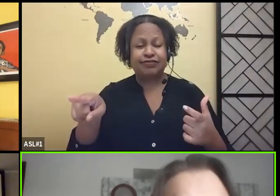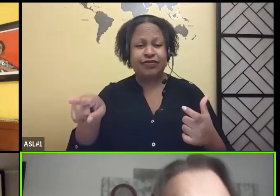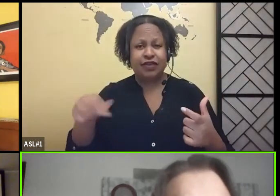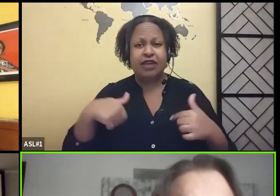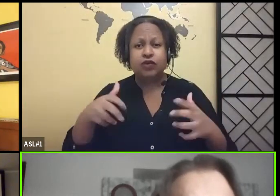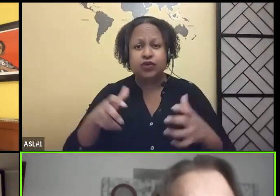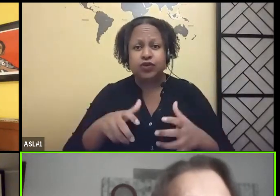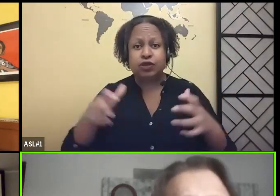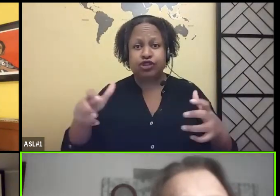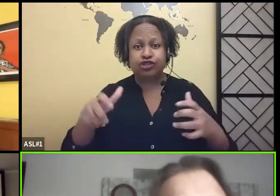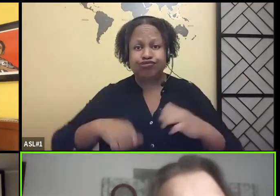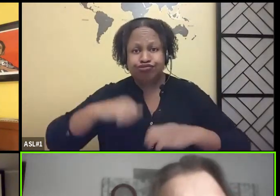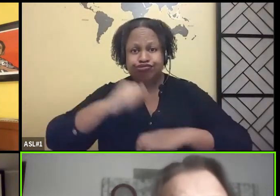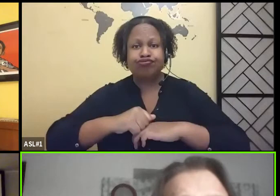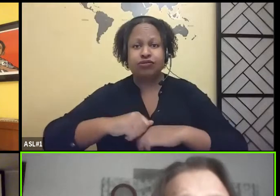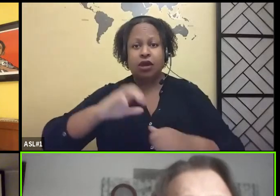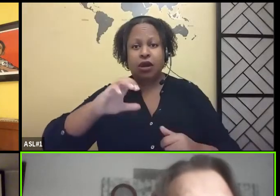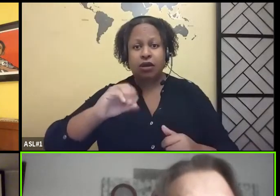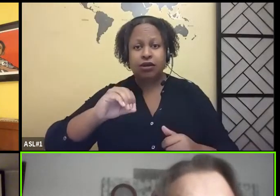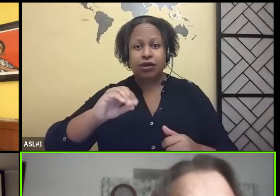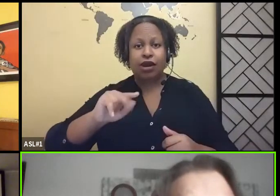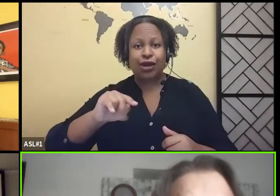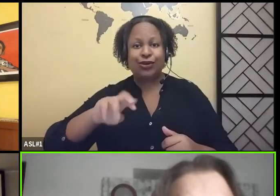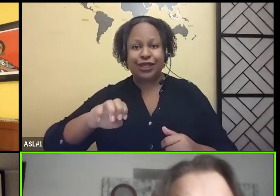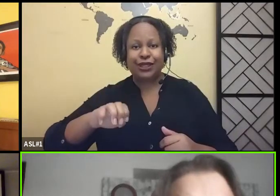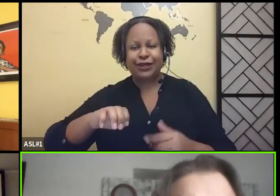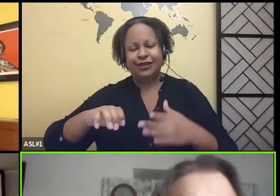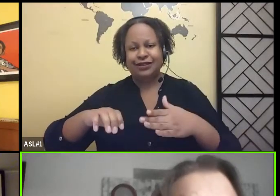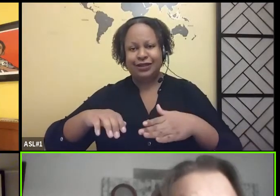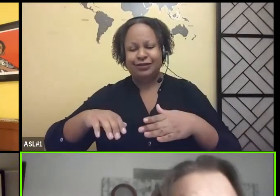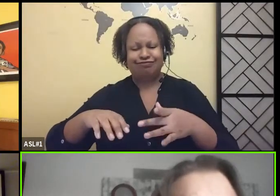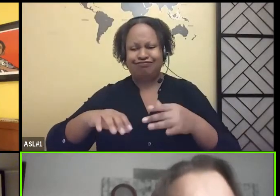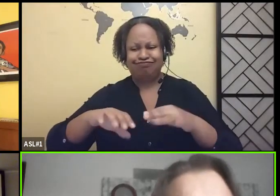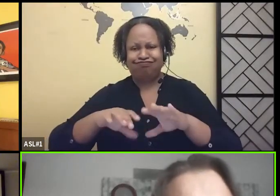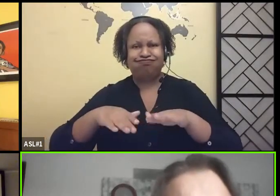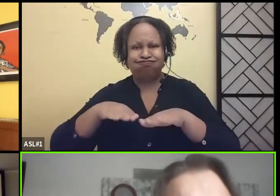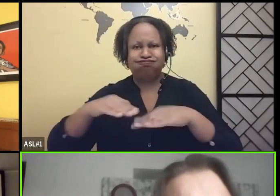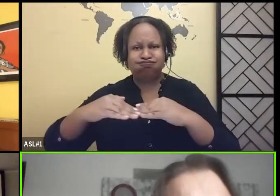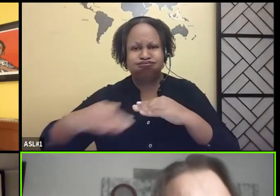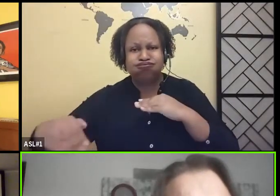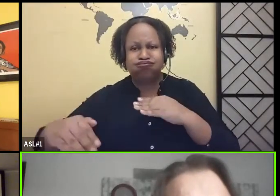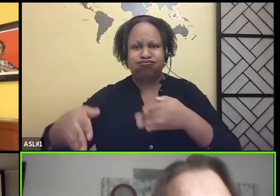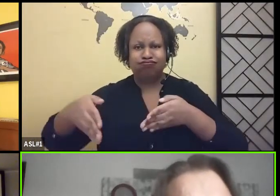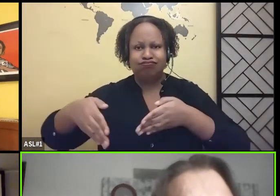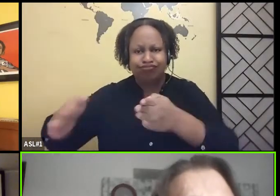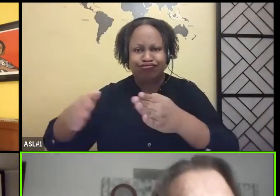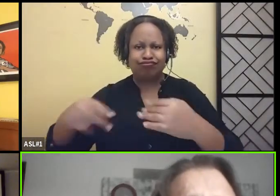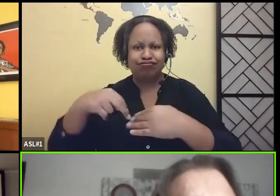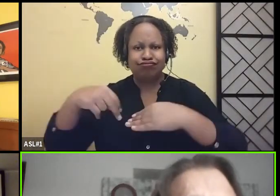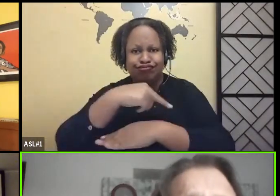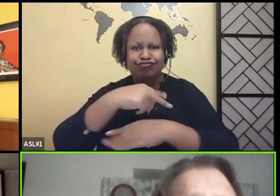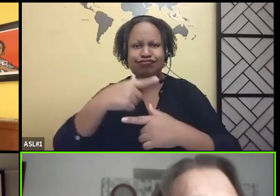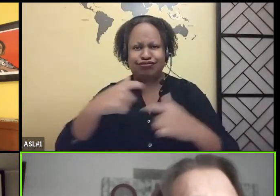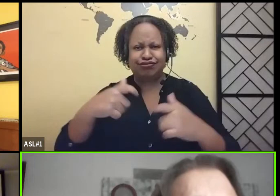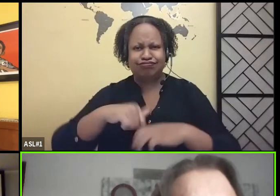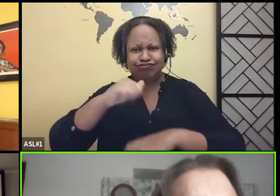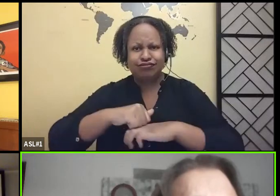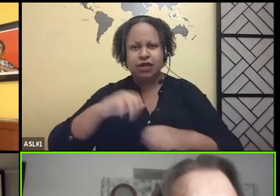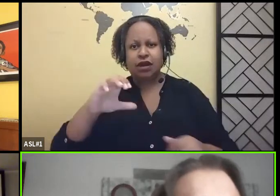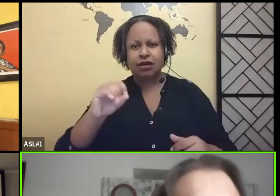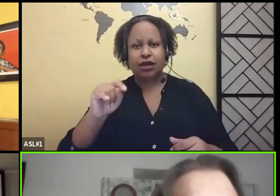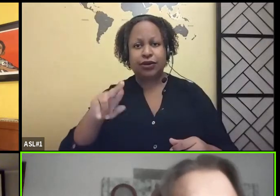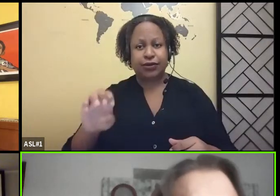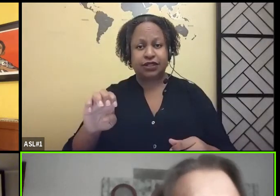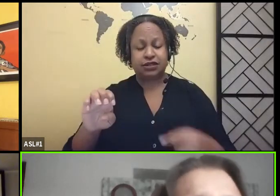much concrete. We'll go with that as a start. You know, I think it's the third, you know, it's the single most